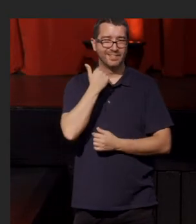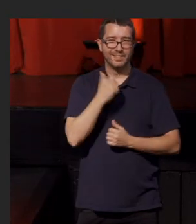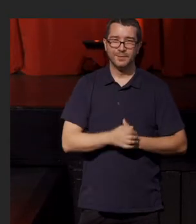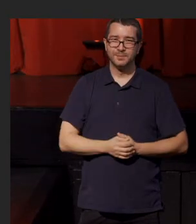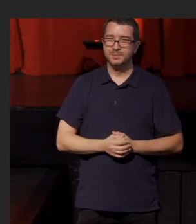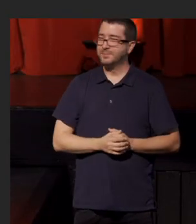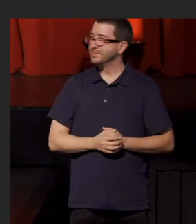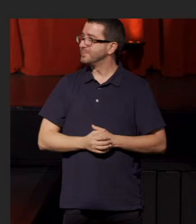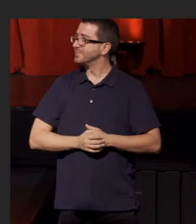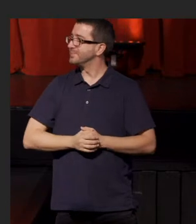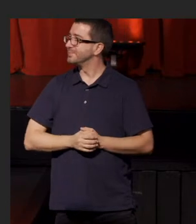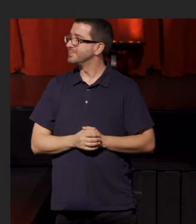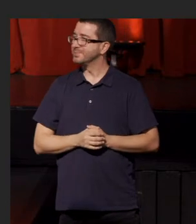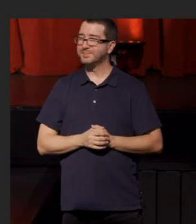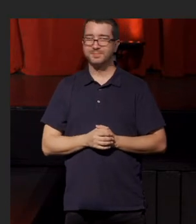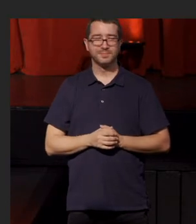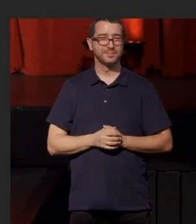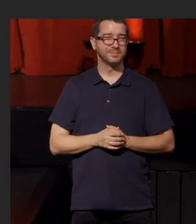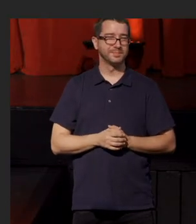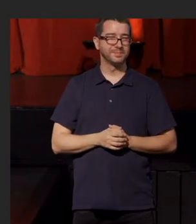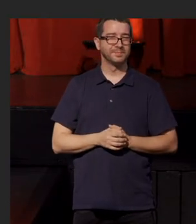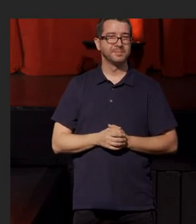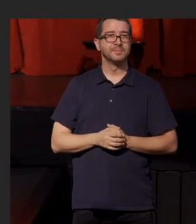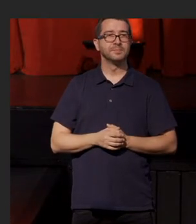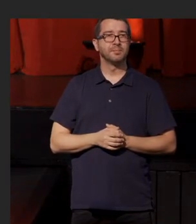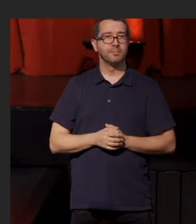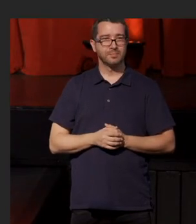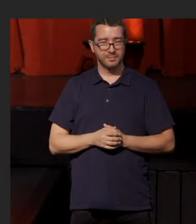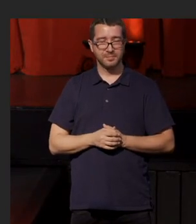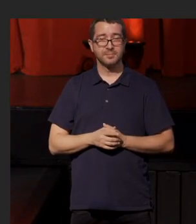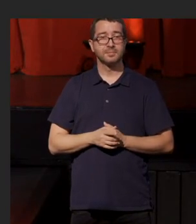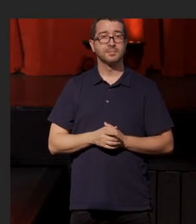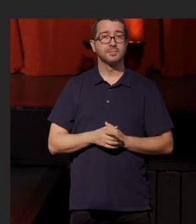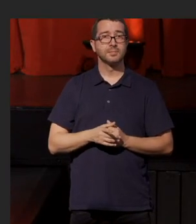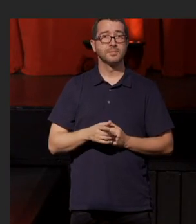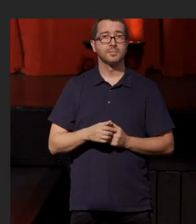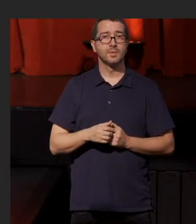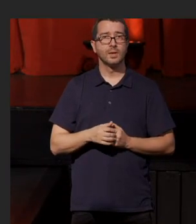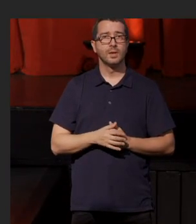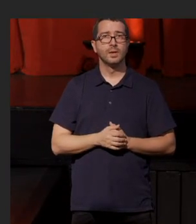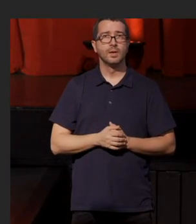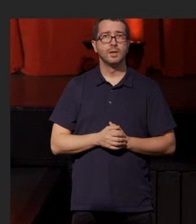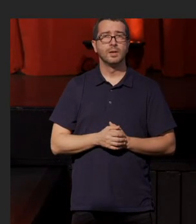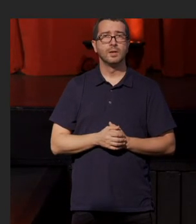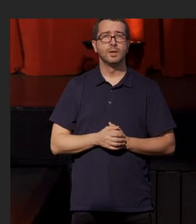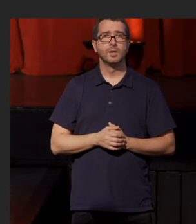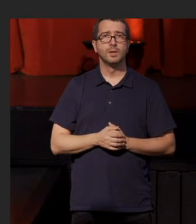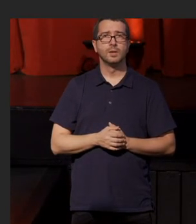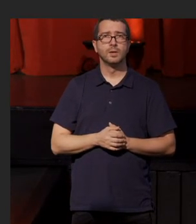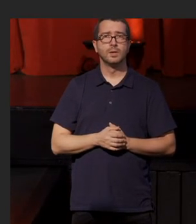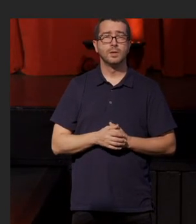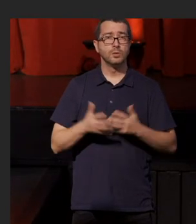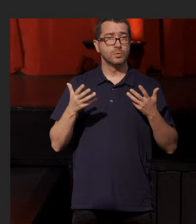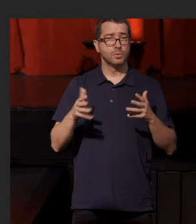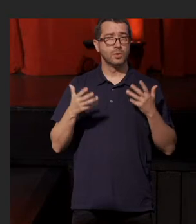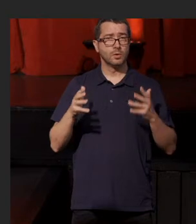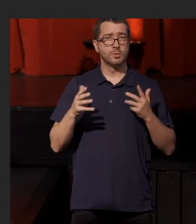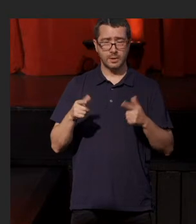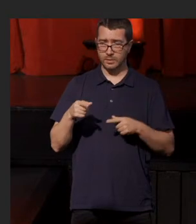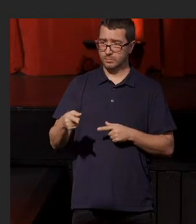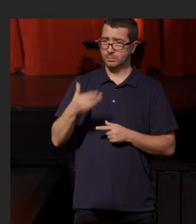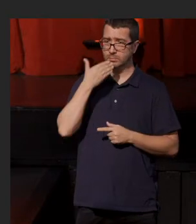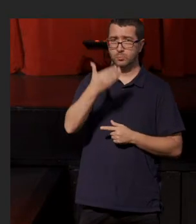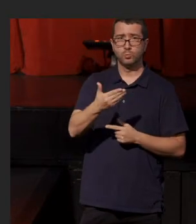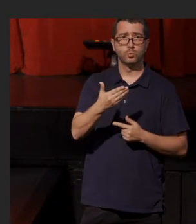Well done. So on the far end, on the most sophisticated side, we're dealing with very